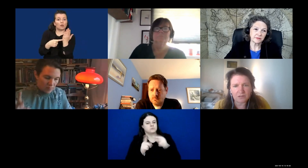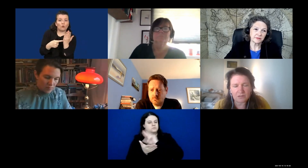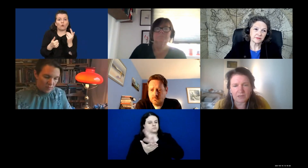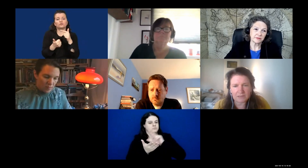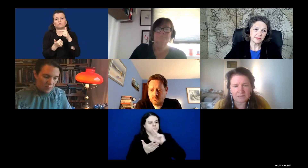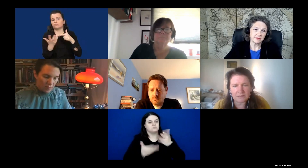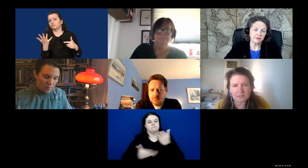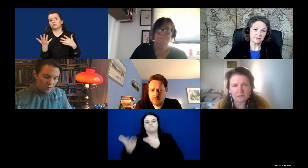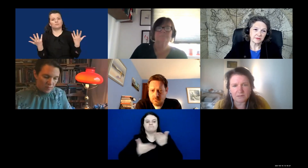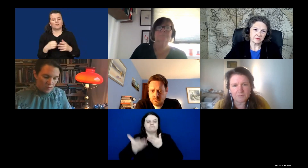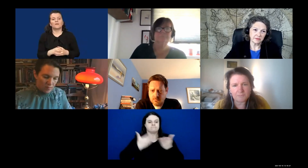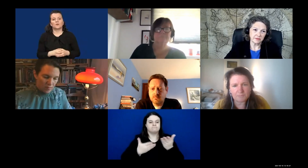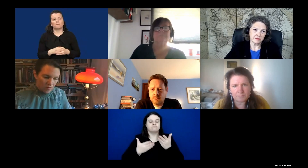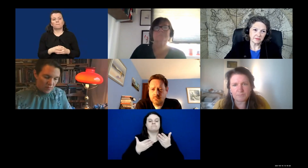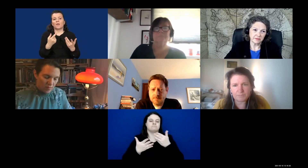share ideas.